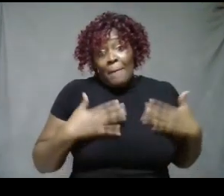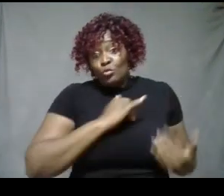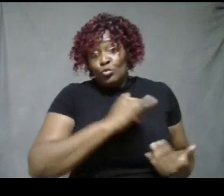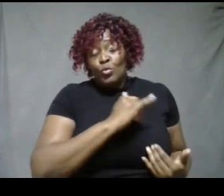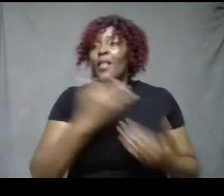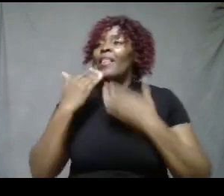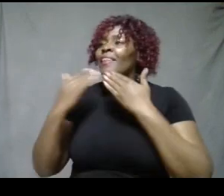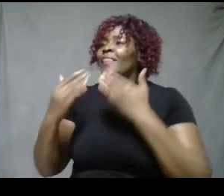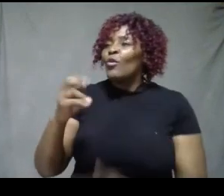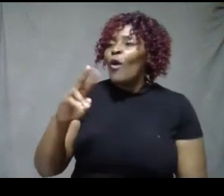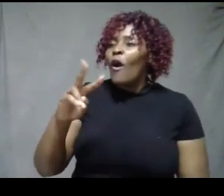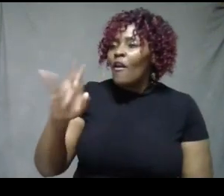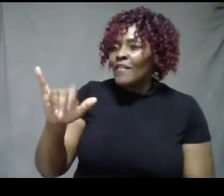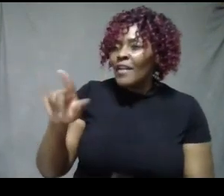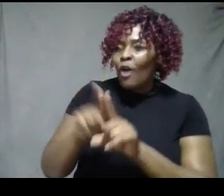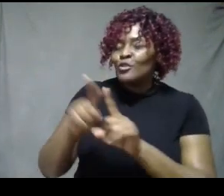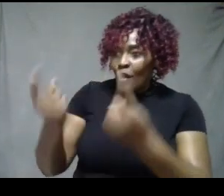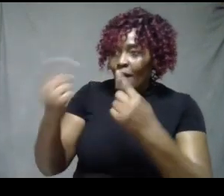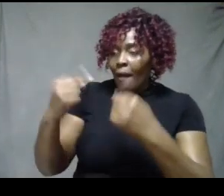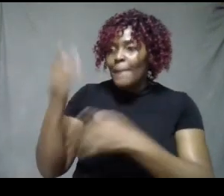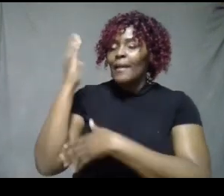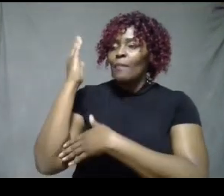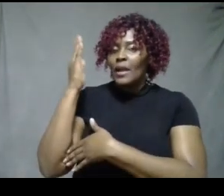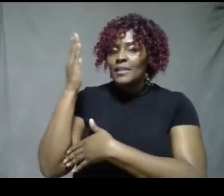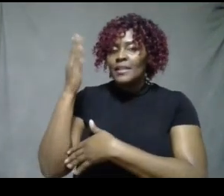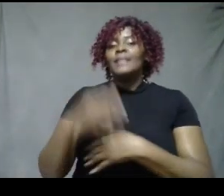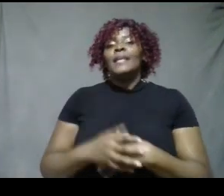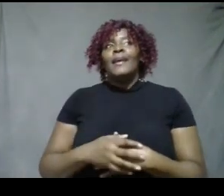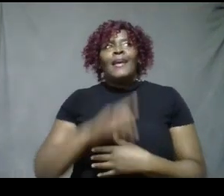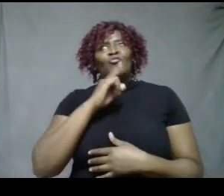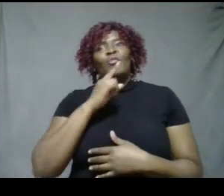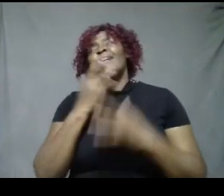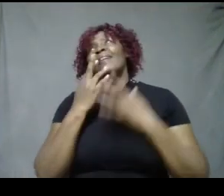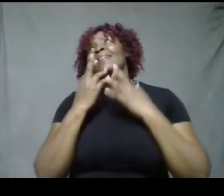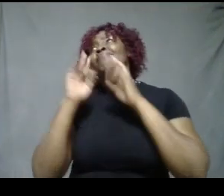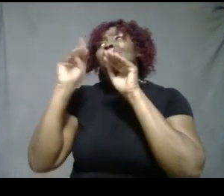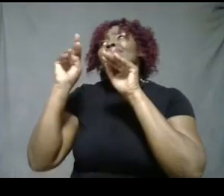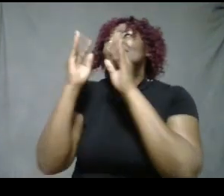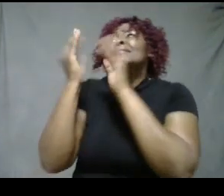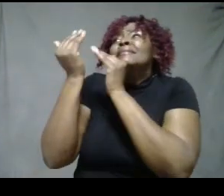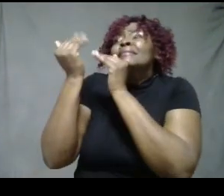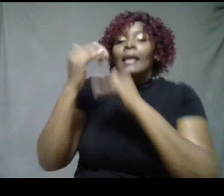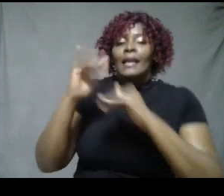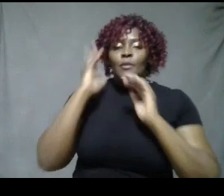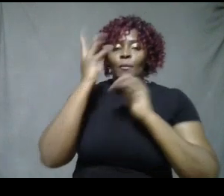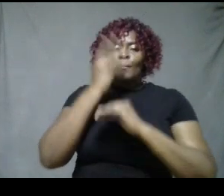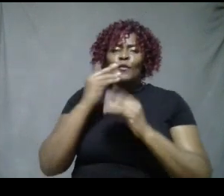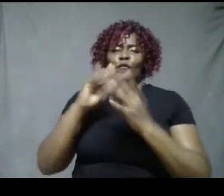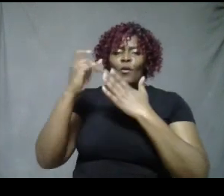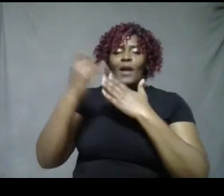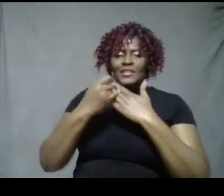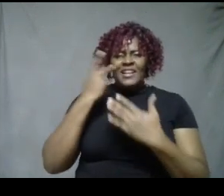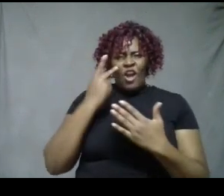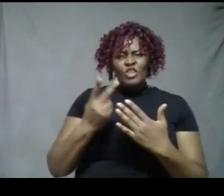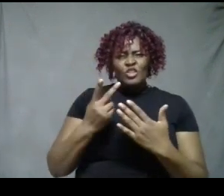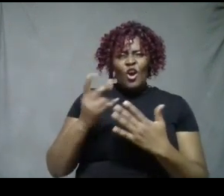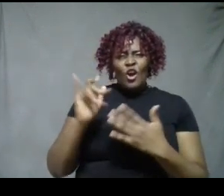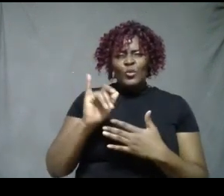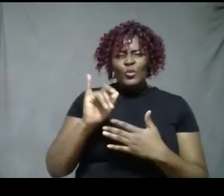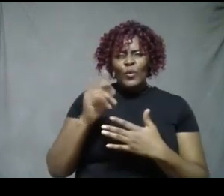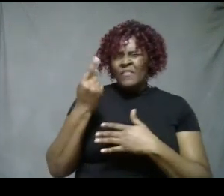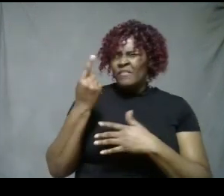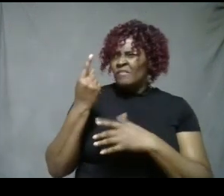coming in today and presenting. And yeah, it gives me a lot of hope. It's a beautiful project. I was able to see it as well a couple of months ago, or